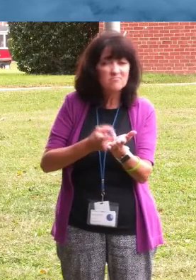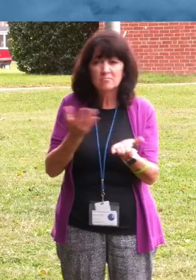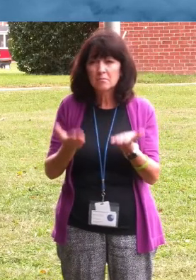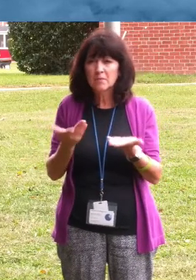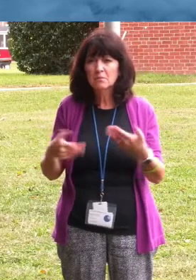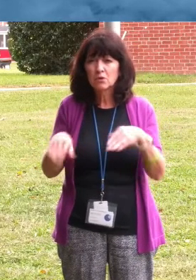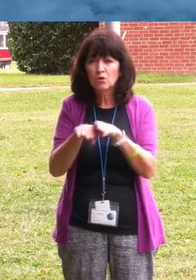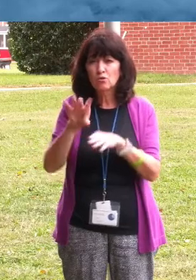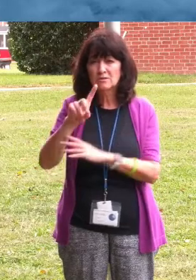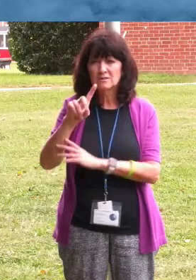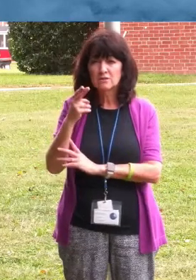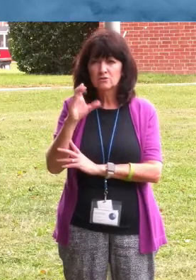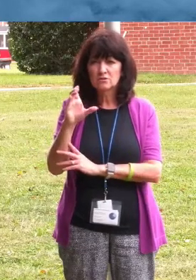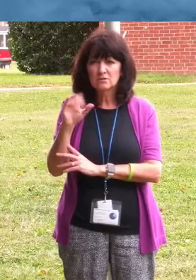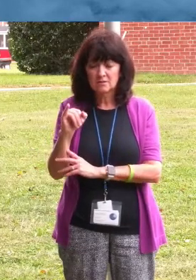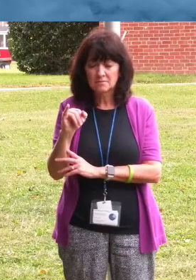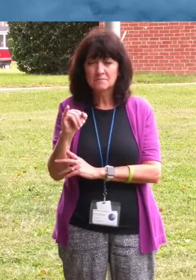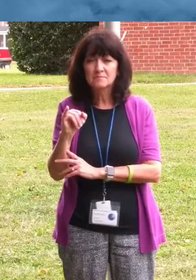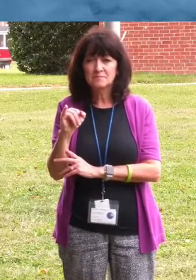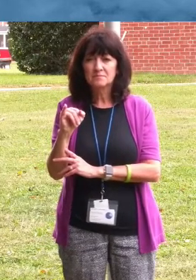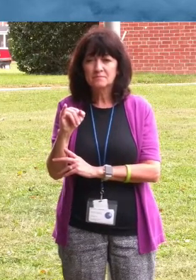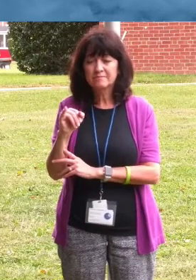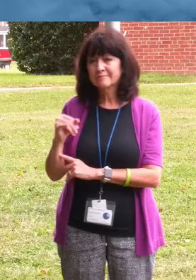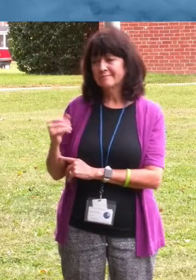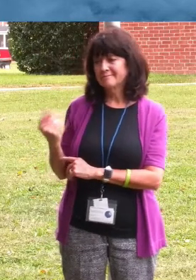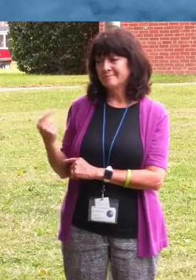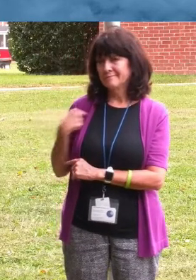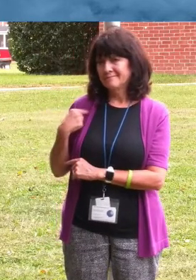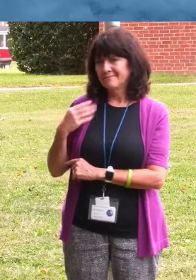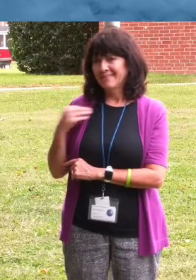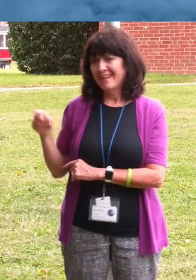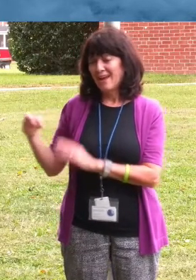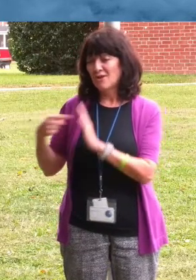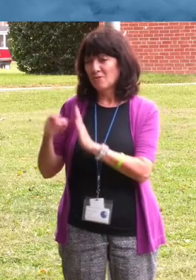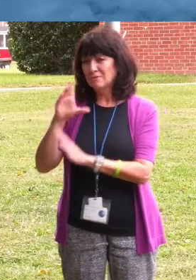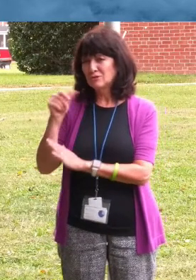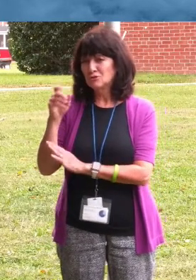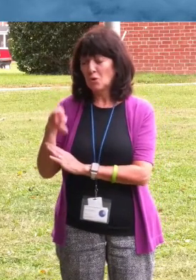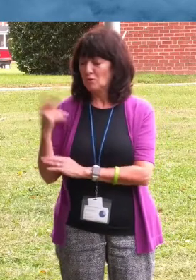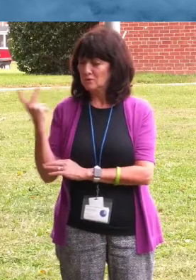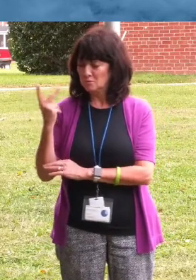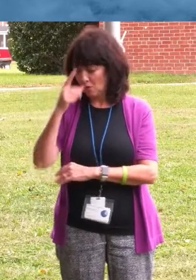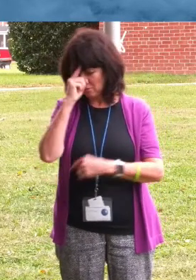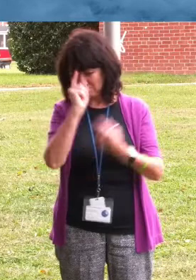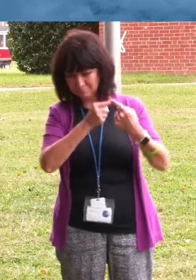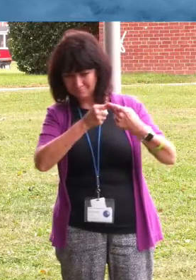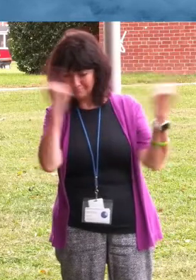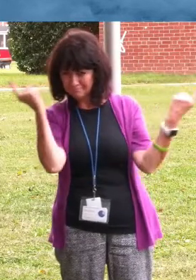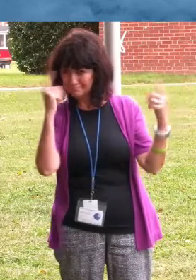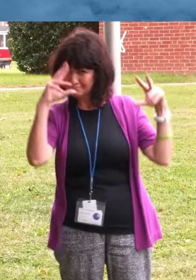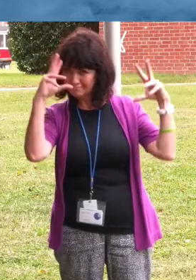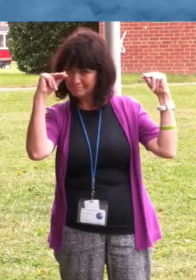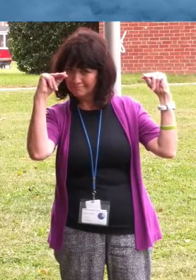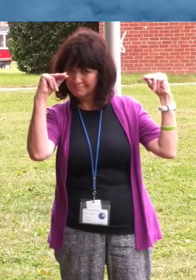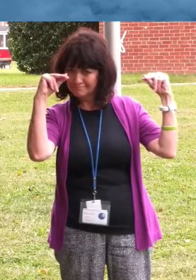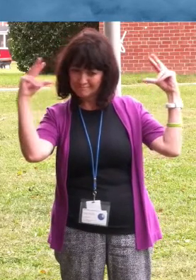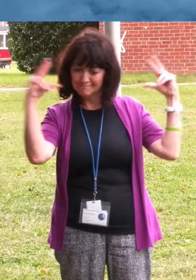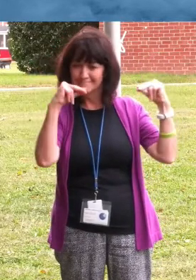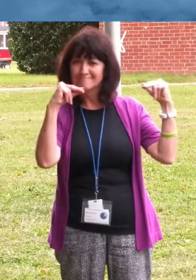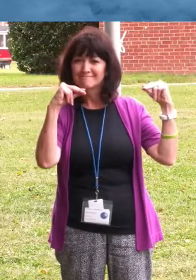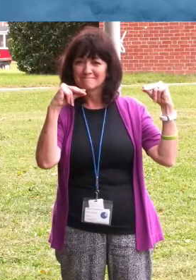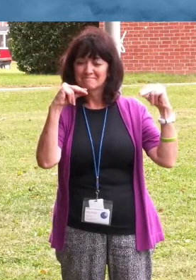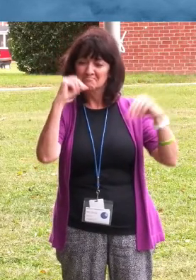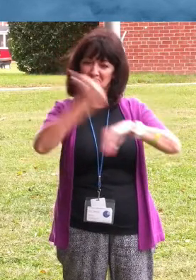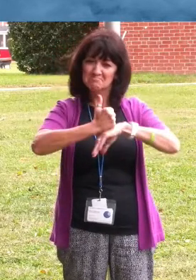Obvious to say, Representative Carson and I both strongly opposed it. Not on our watch. As a former